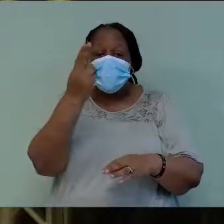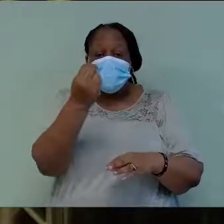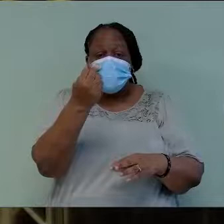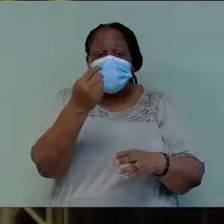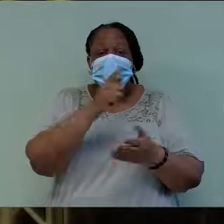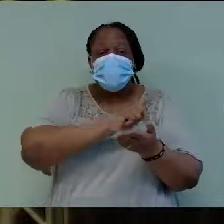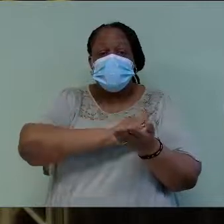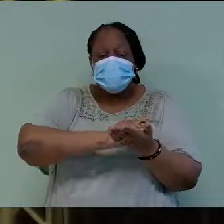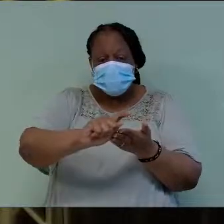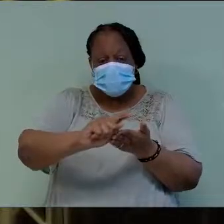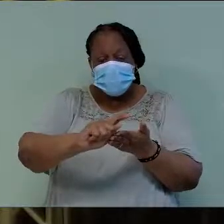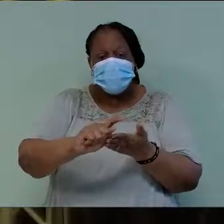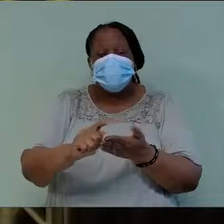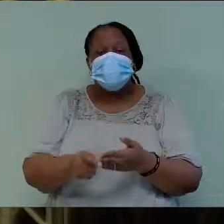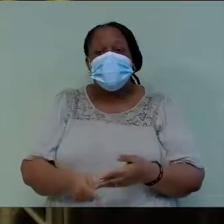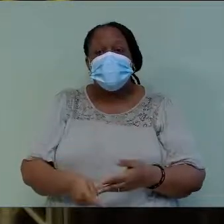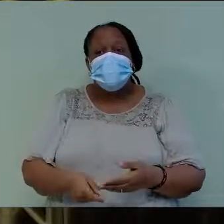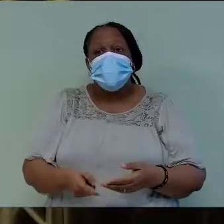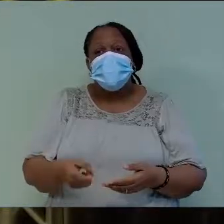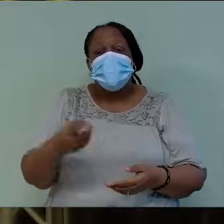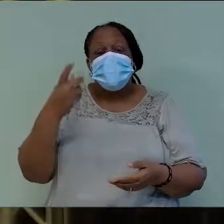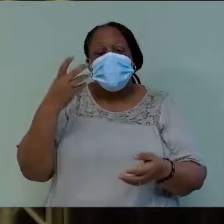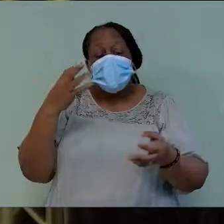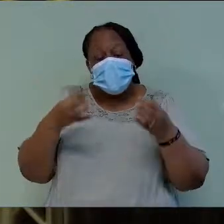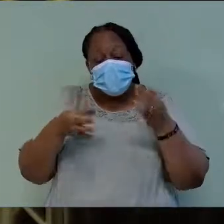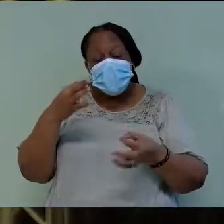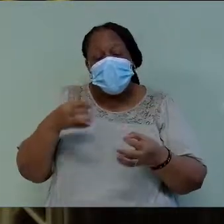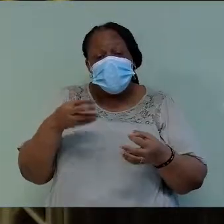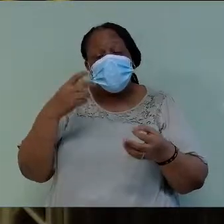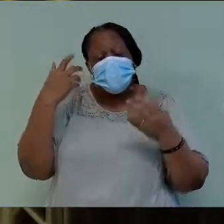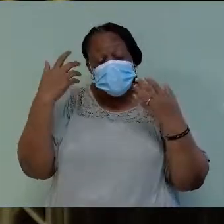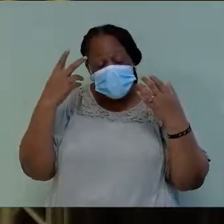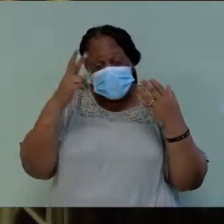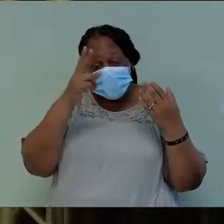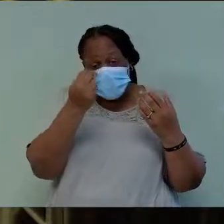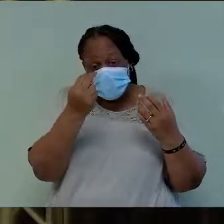weeks, the employee may